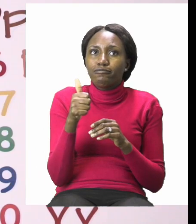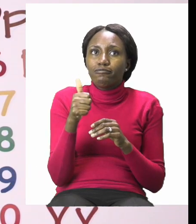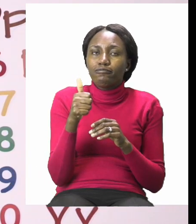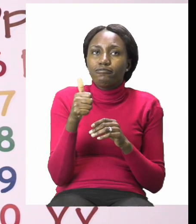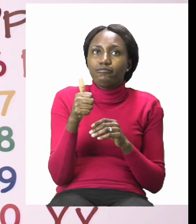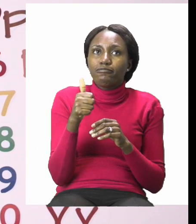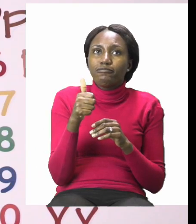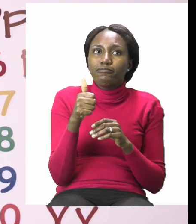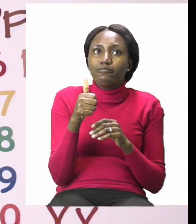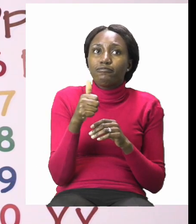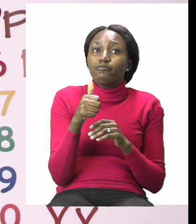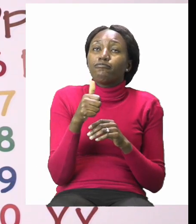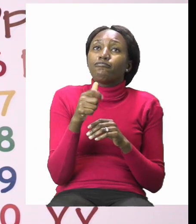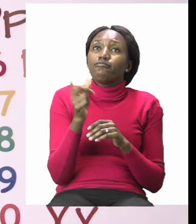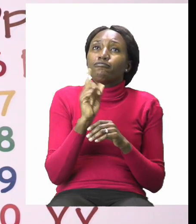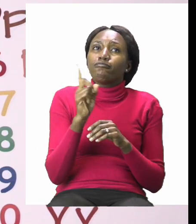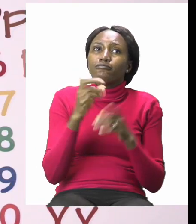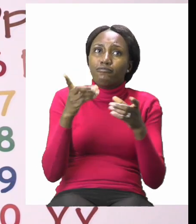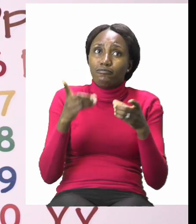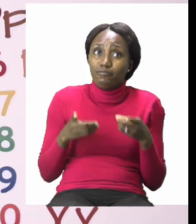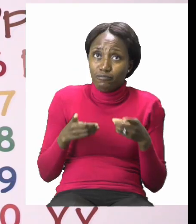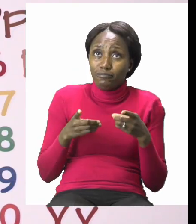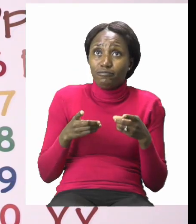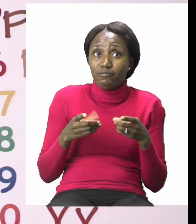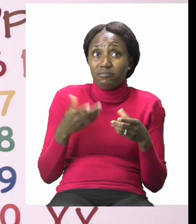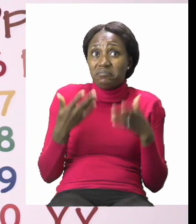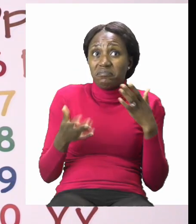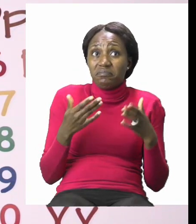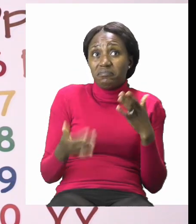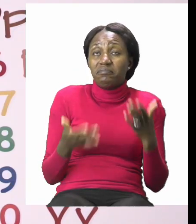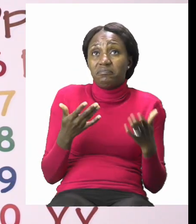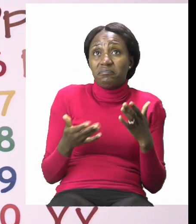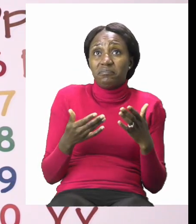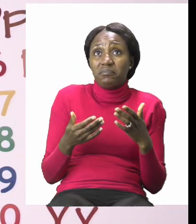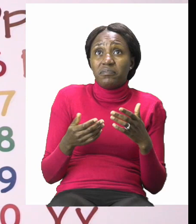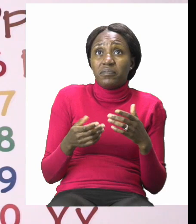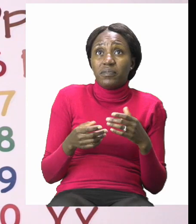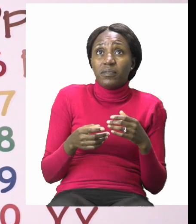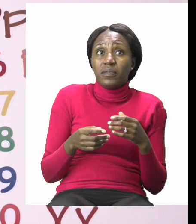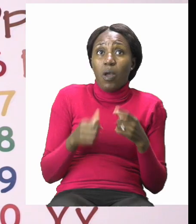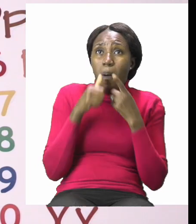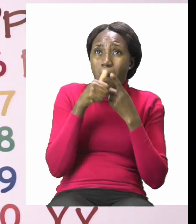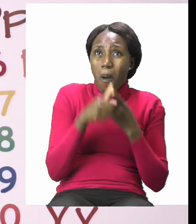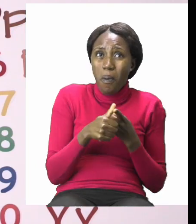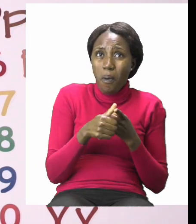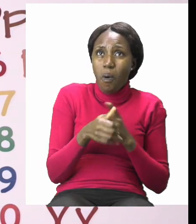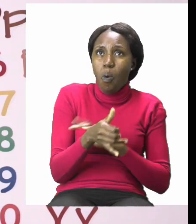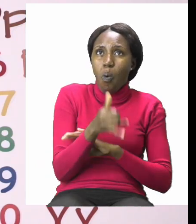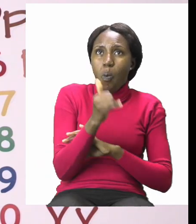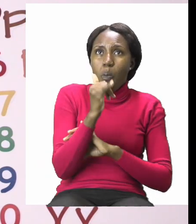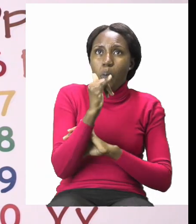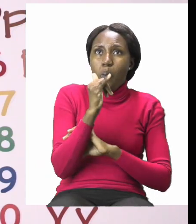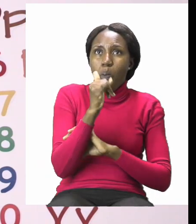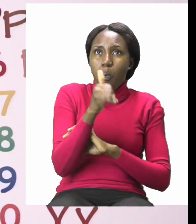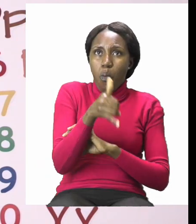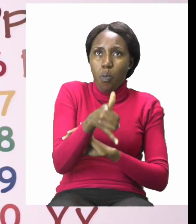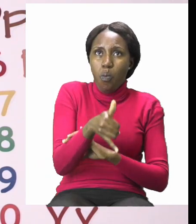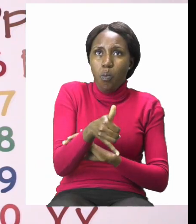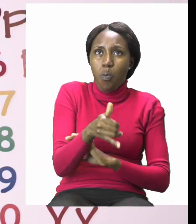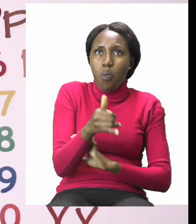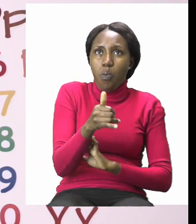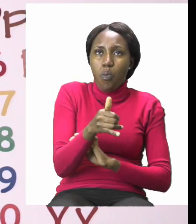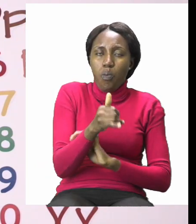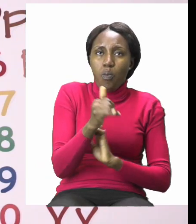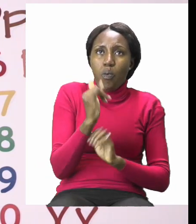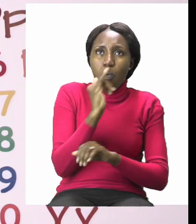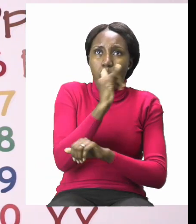stab us or to hurt us, they can burn us. This is a kettle. A kettle